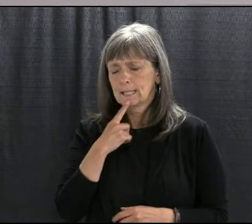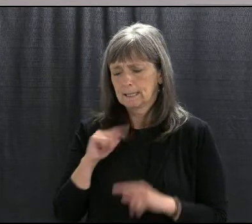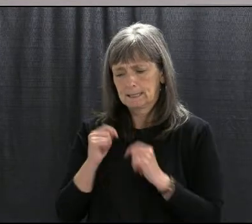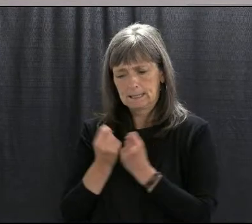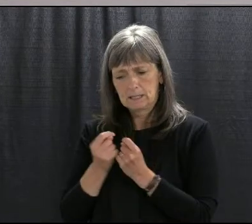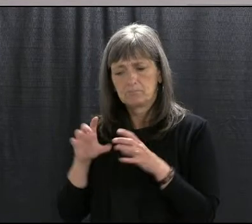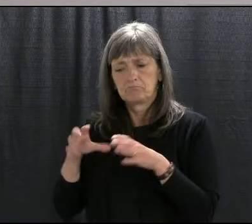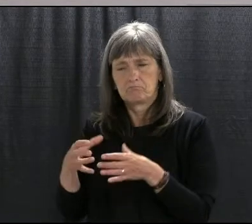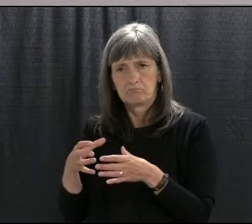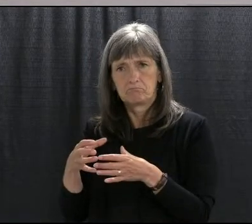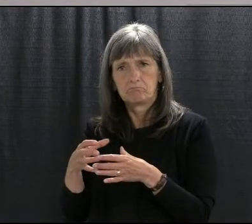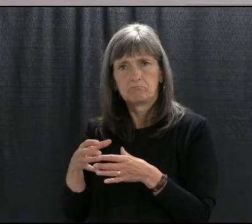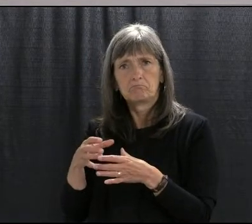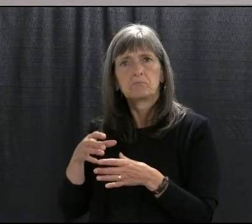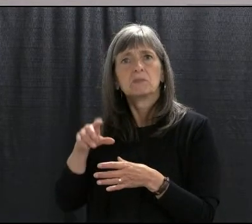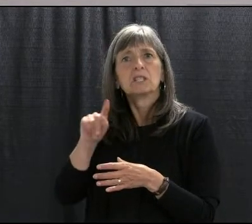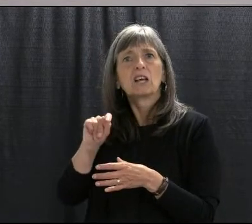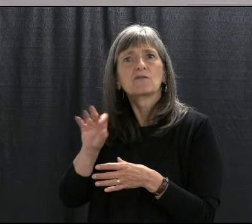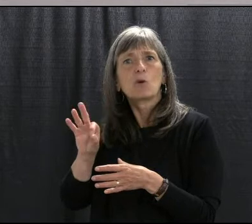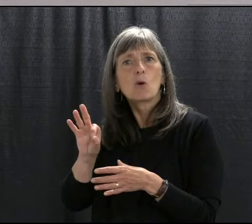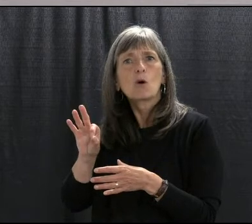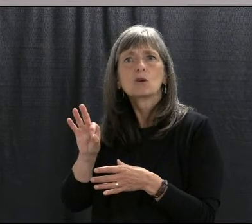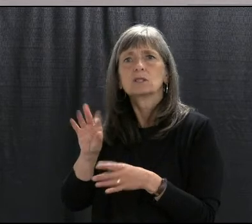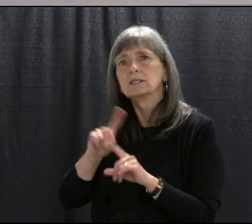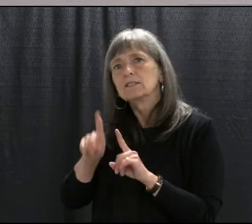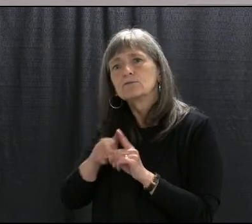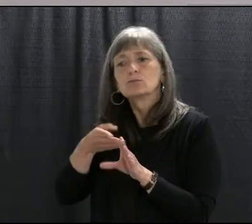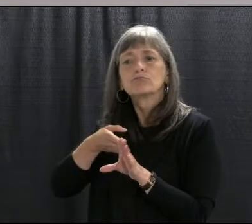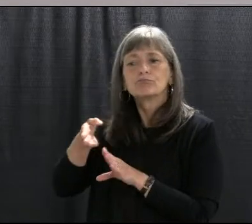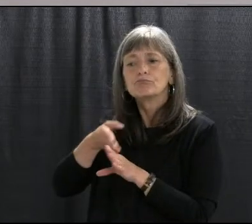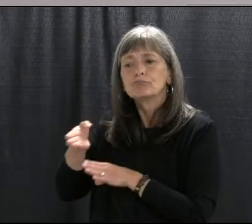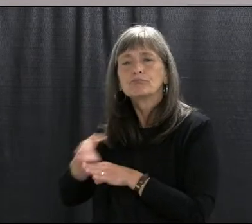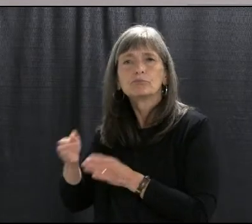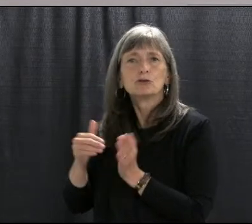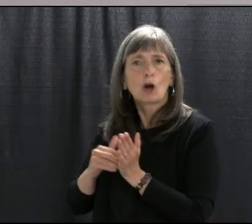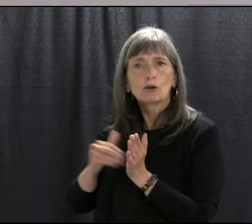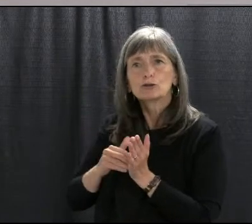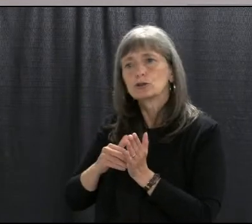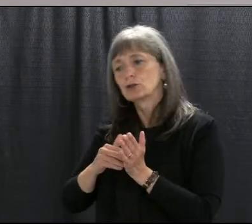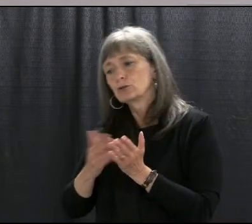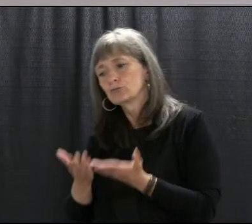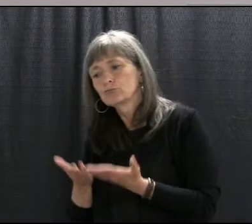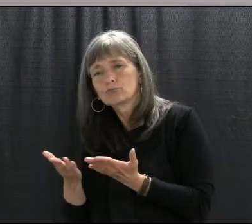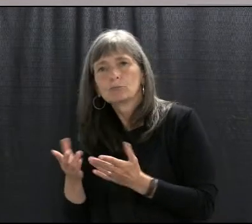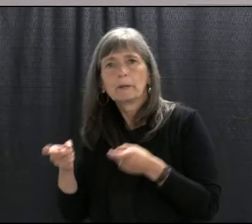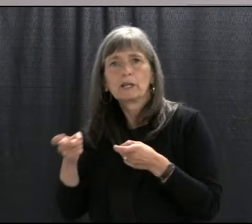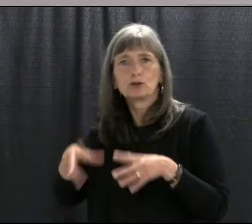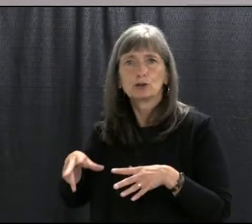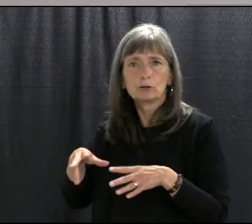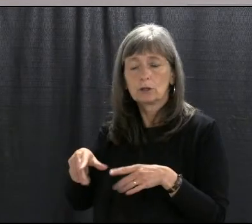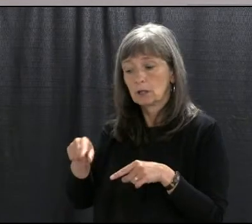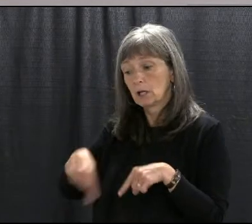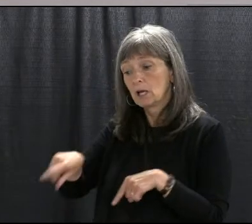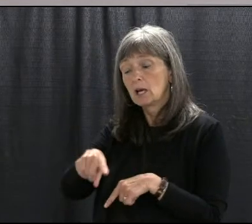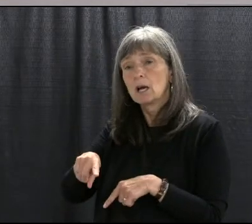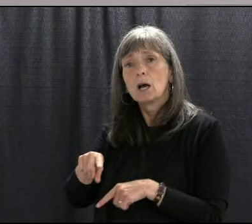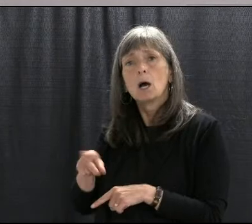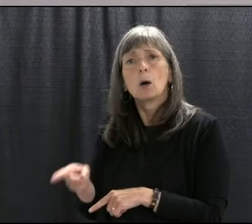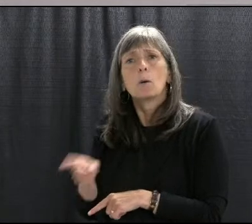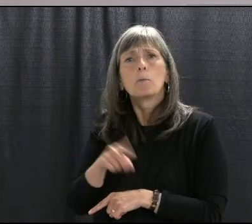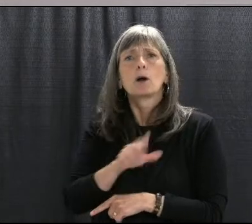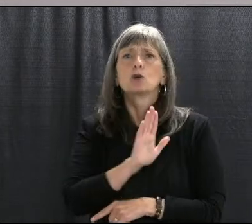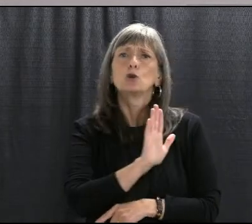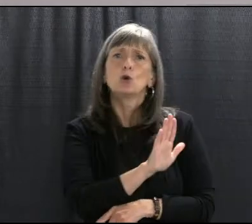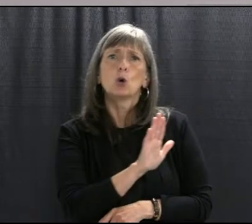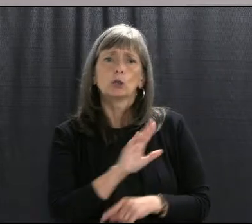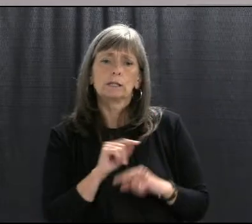task force had all kinds of different professionals that work in the healthcare system making the recommendations, but what sorts of professionals will be looking at